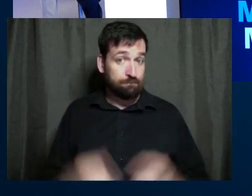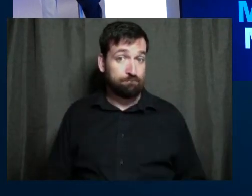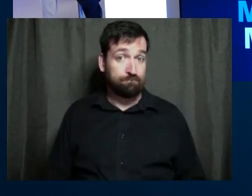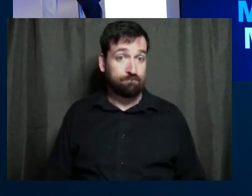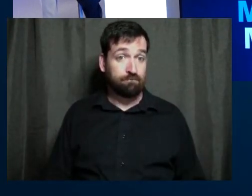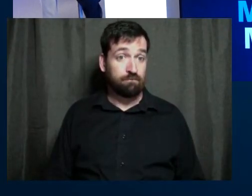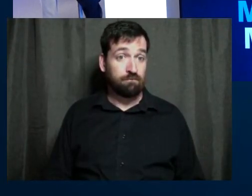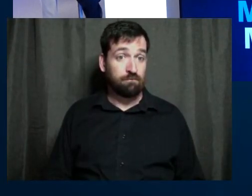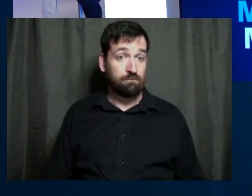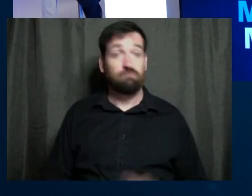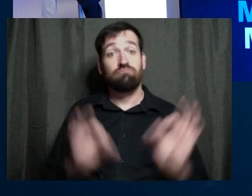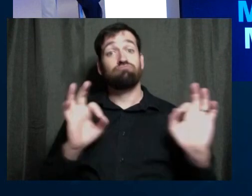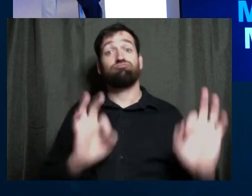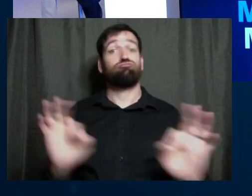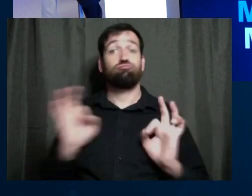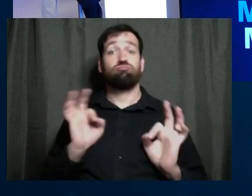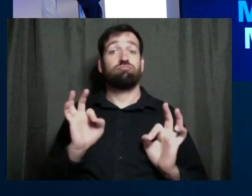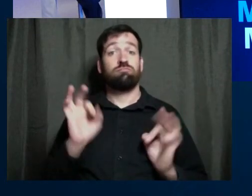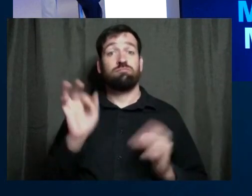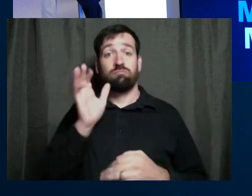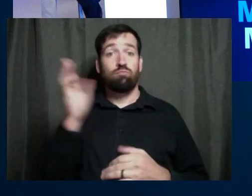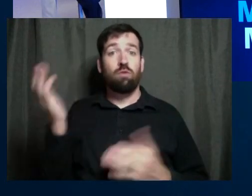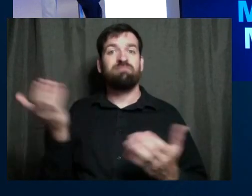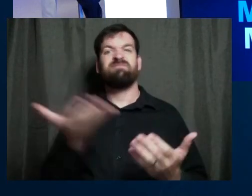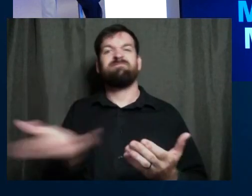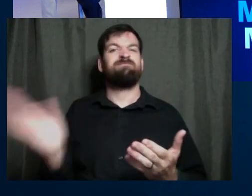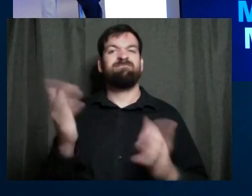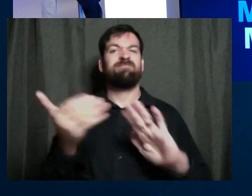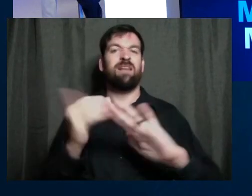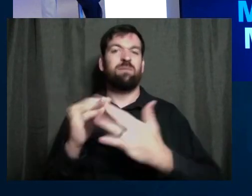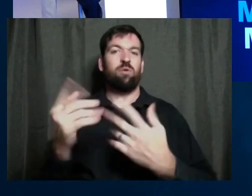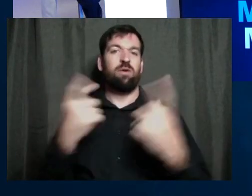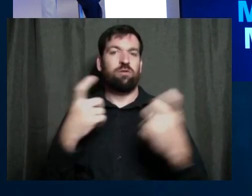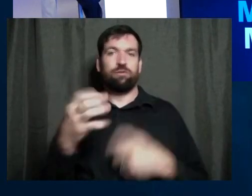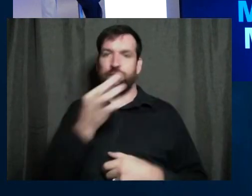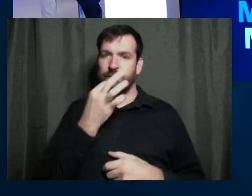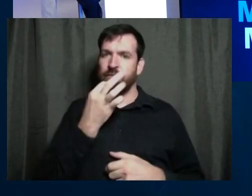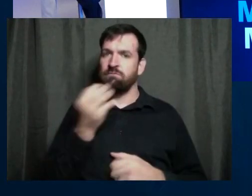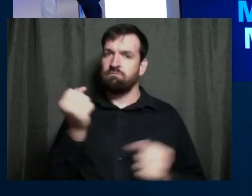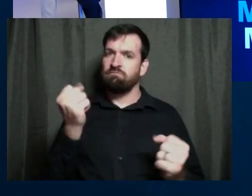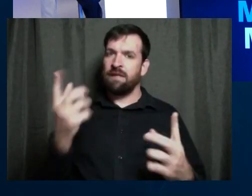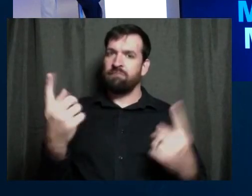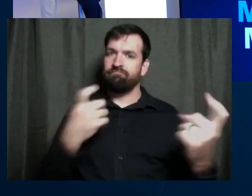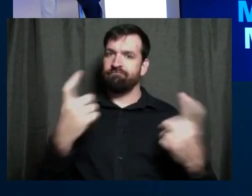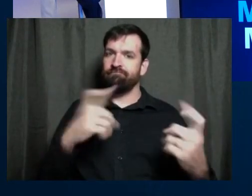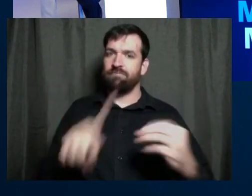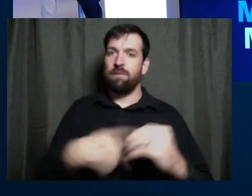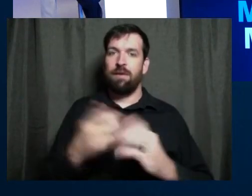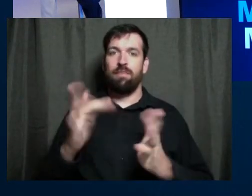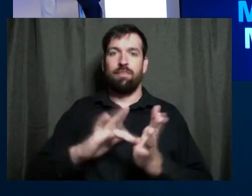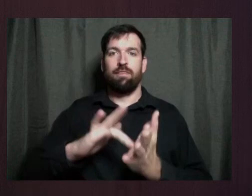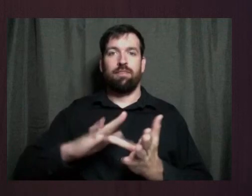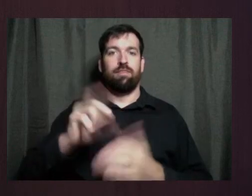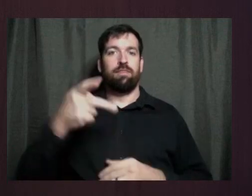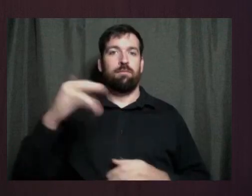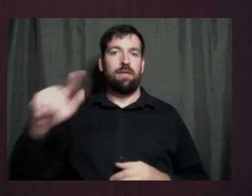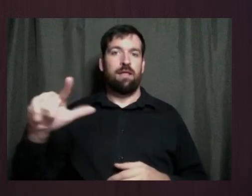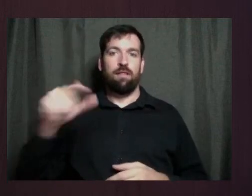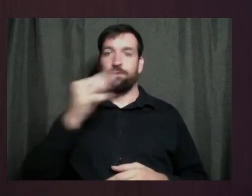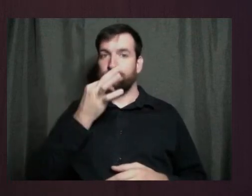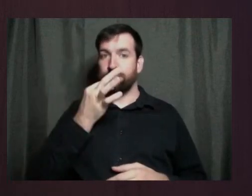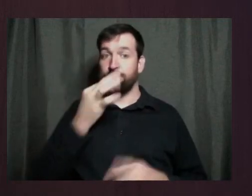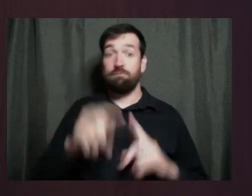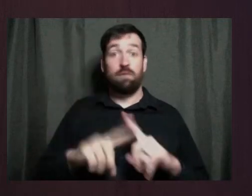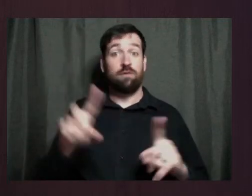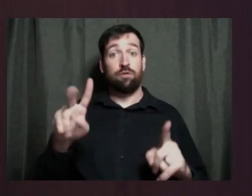We are good. All right, we're going to get to community questions here in just a moment. We already have them coming in about the pills, so we'll talk more about that in just a moment. But the news that you have